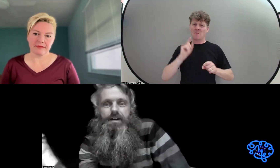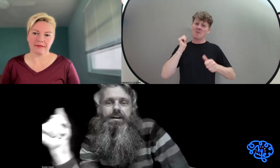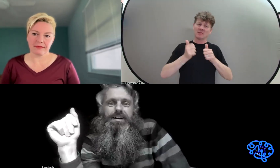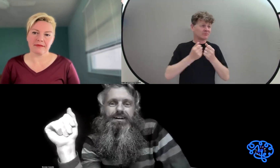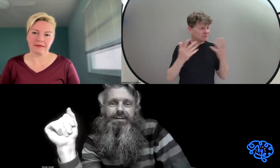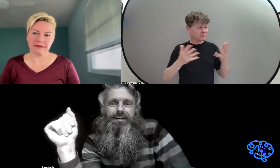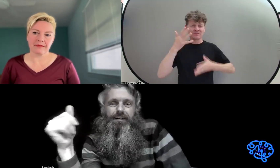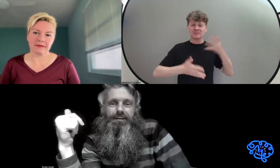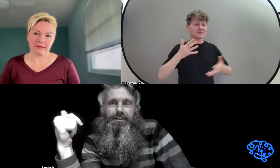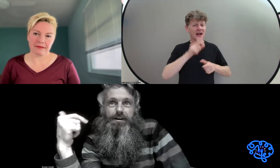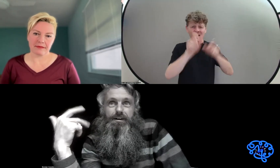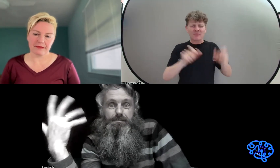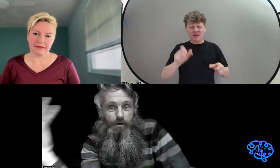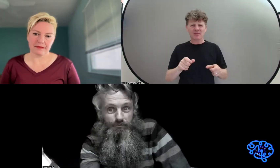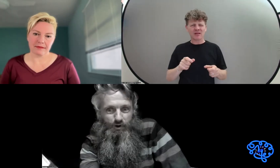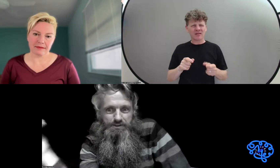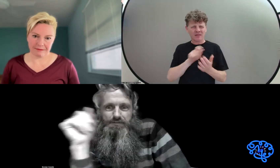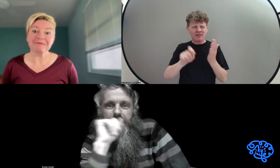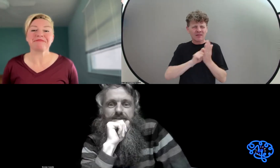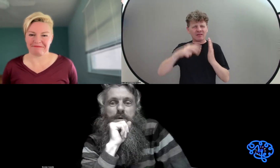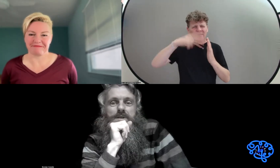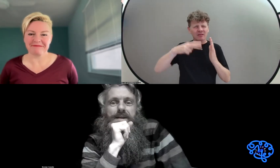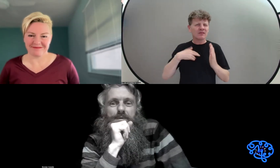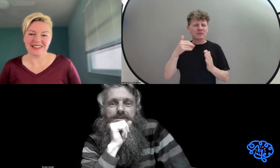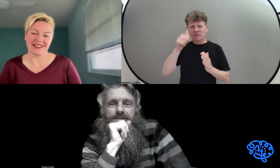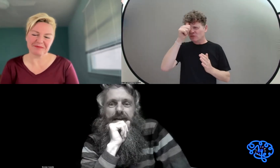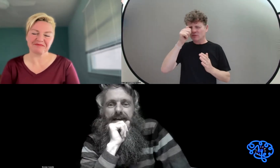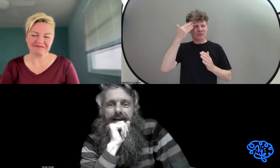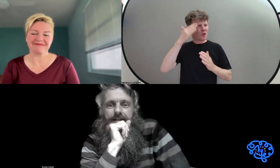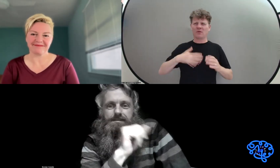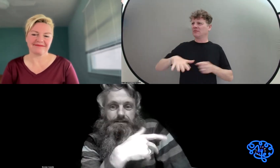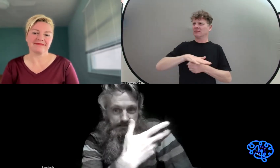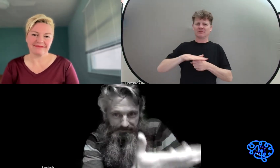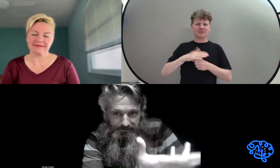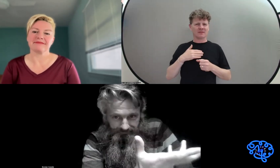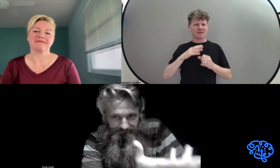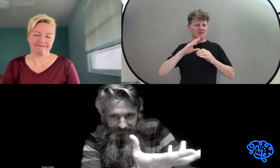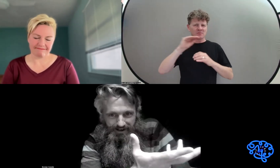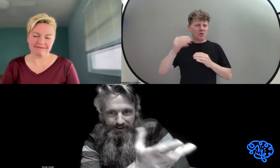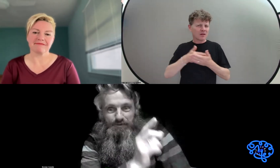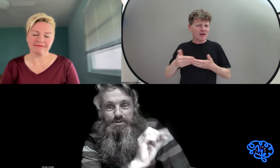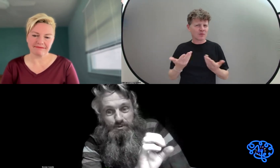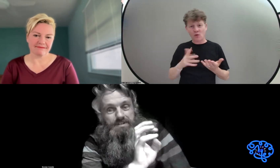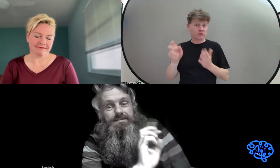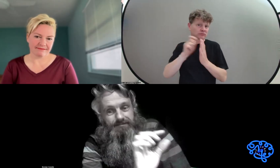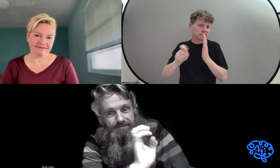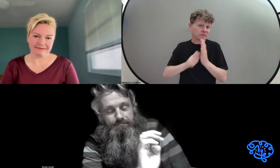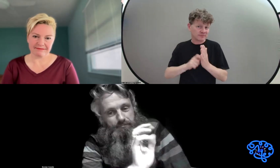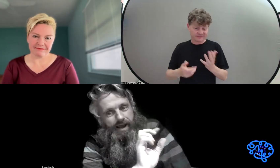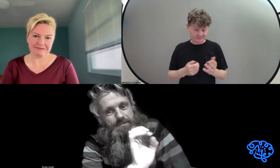have a lot of knowledge of the spoken language, and even sign language